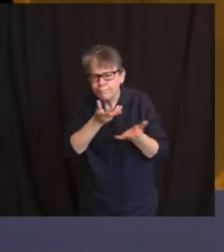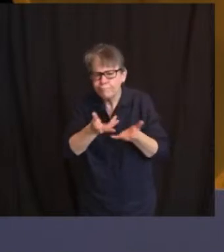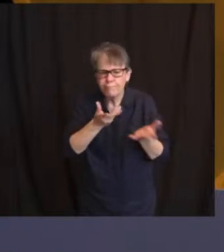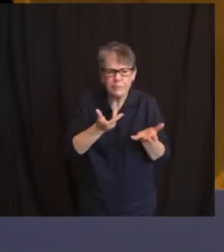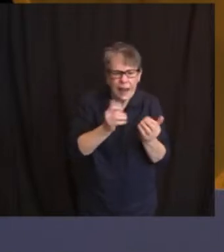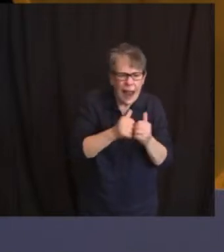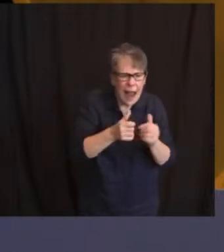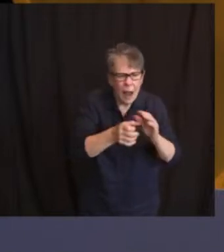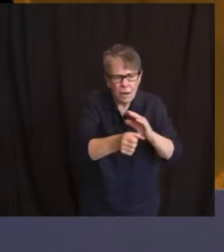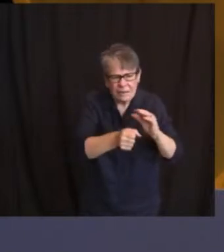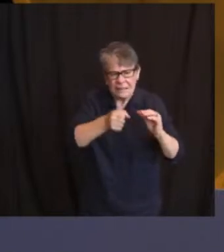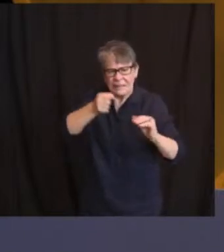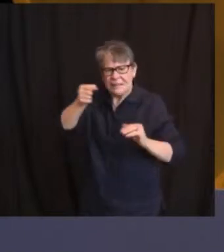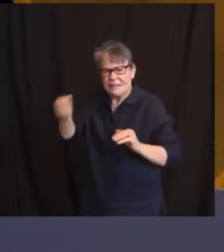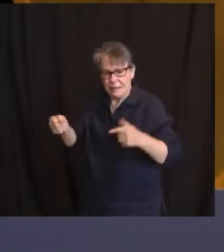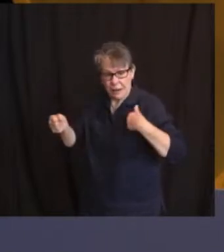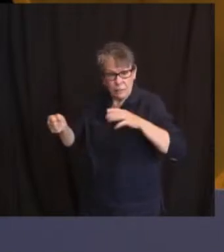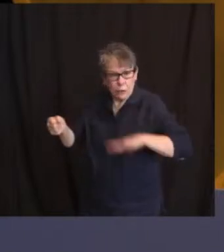a statewide